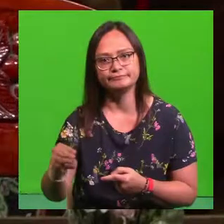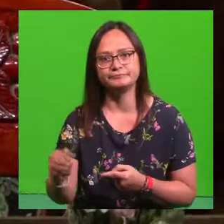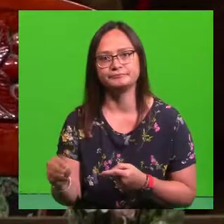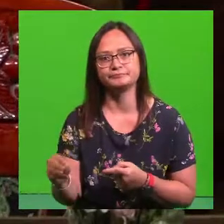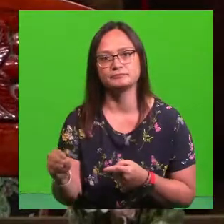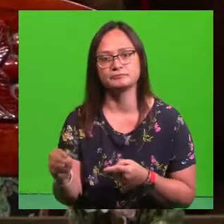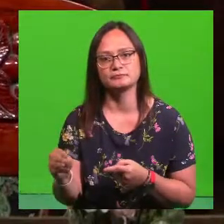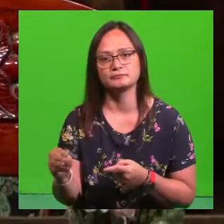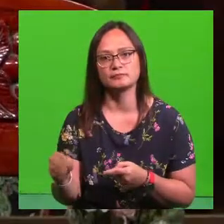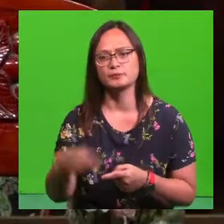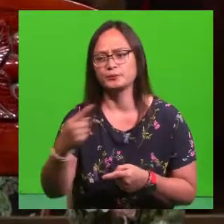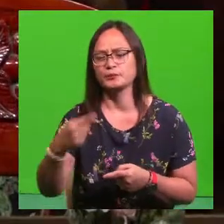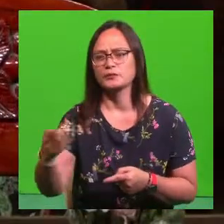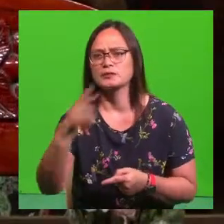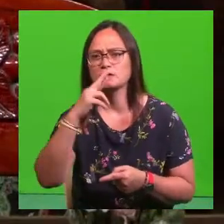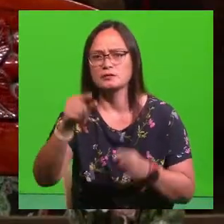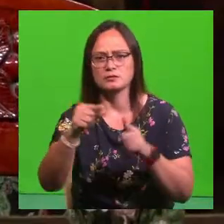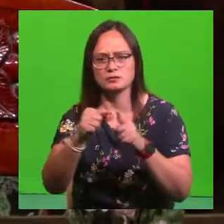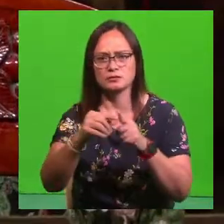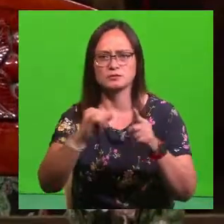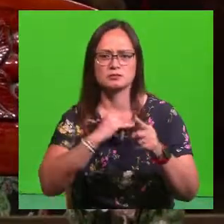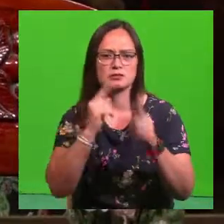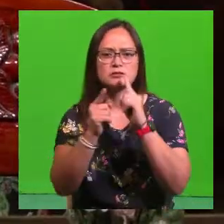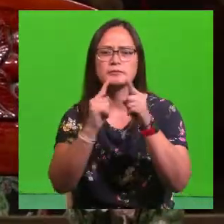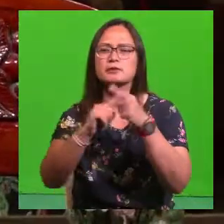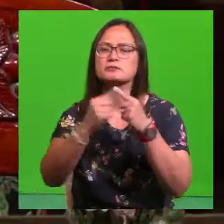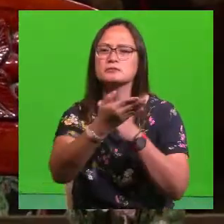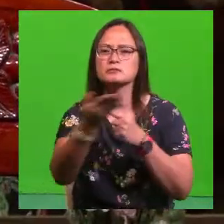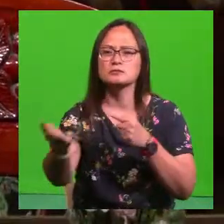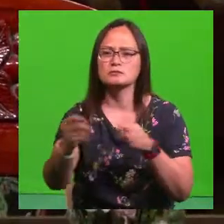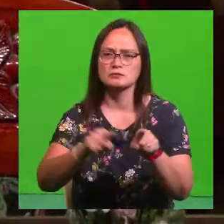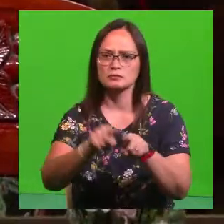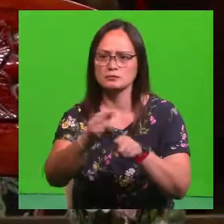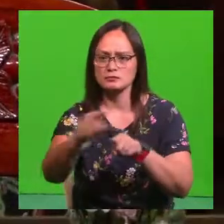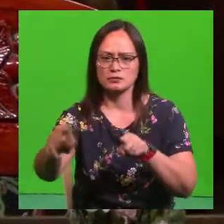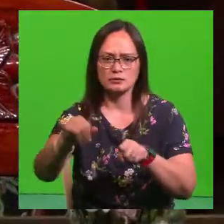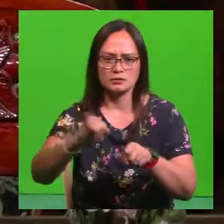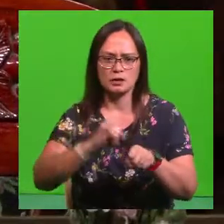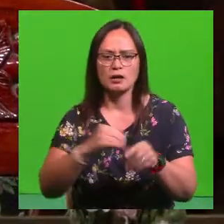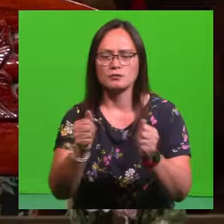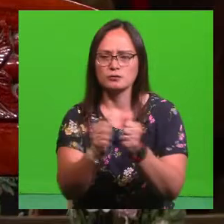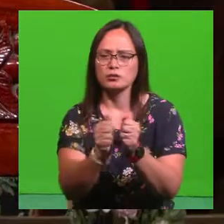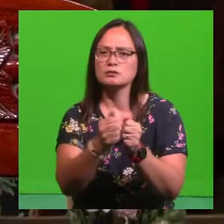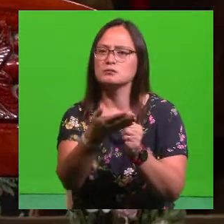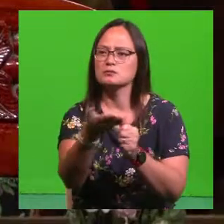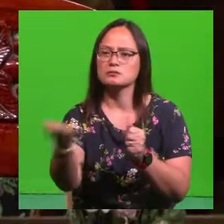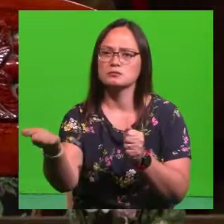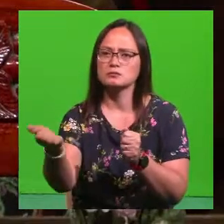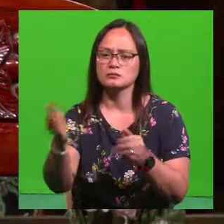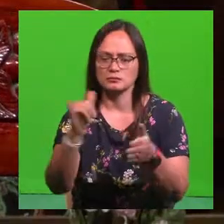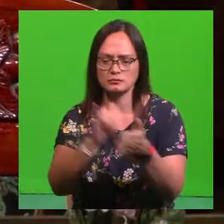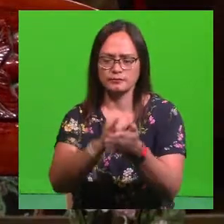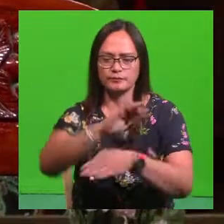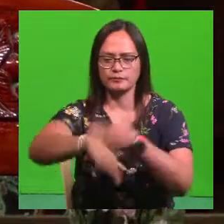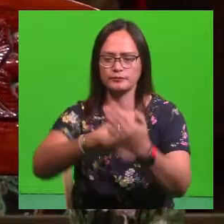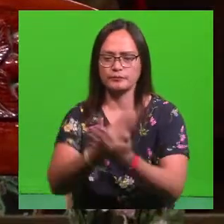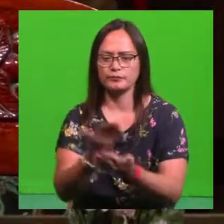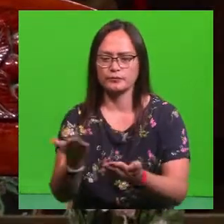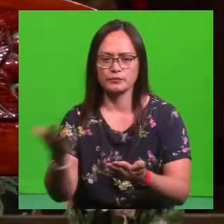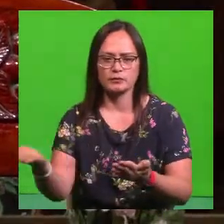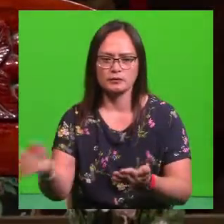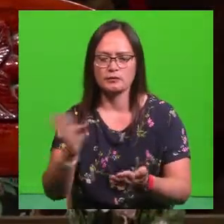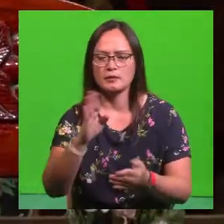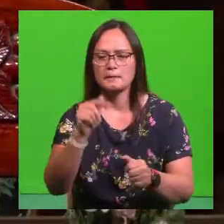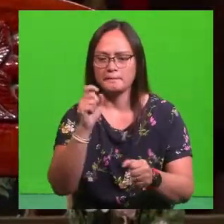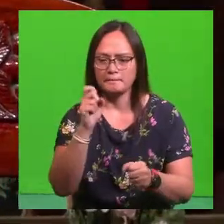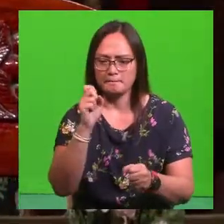words which I spake unto you while I was yet with you, that all things must be fulfilled, which were